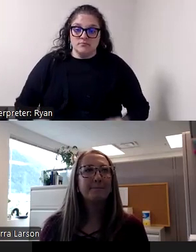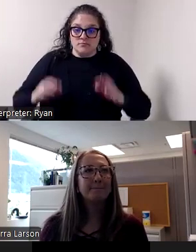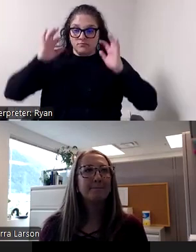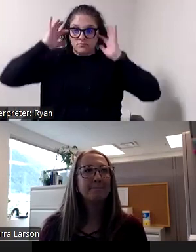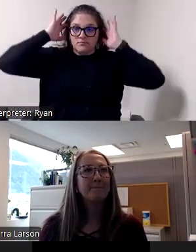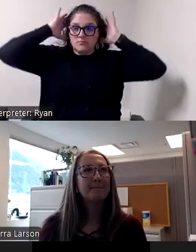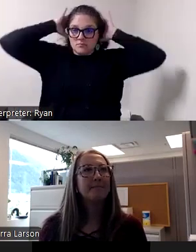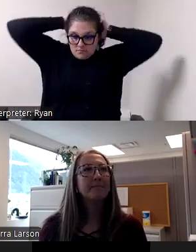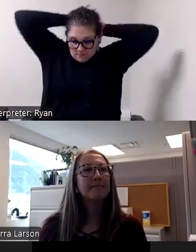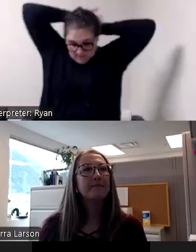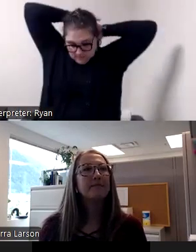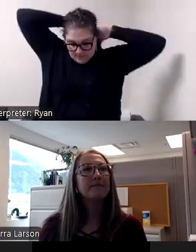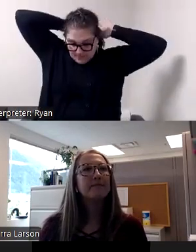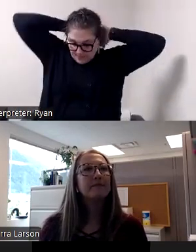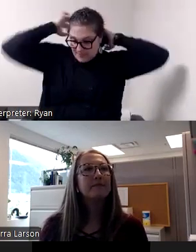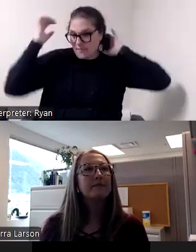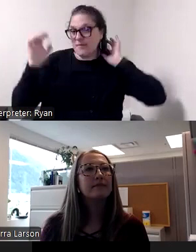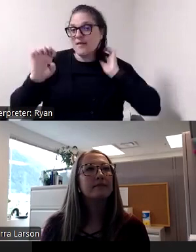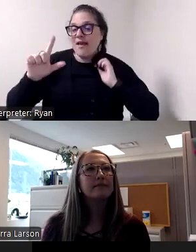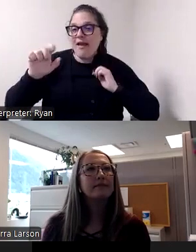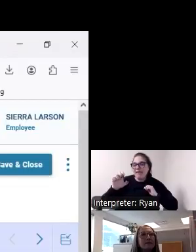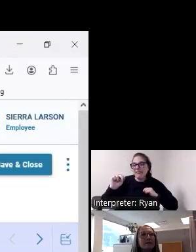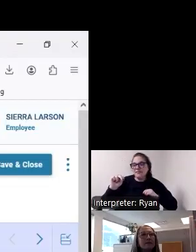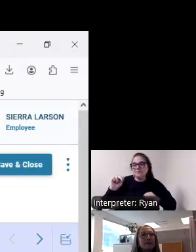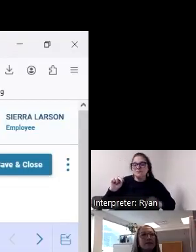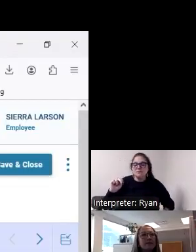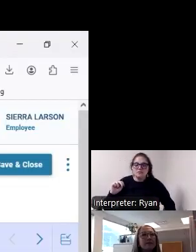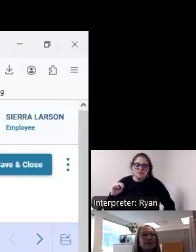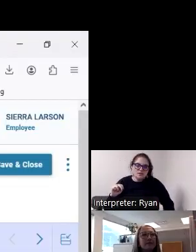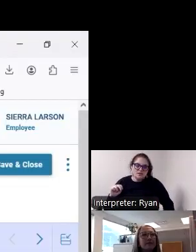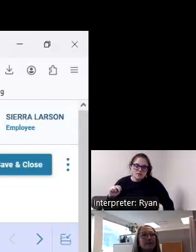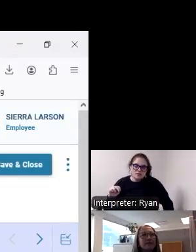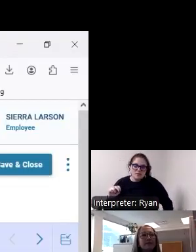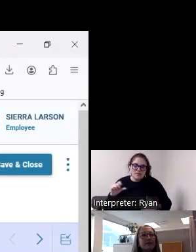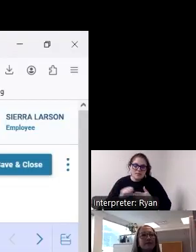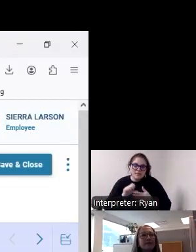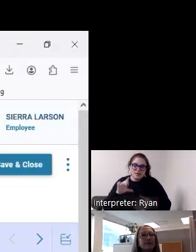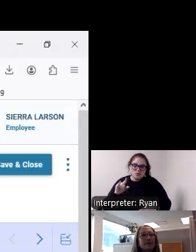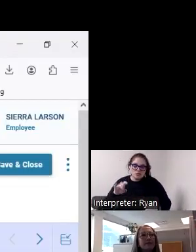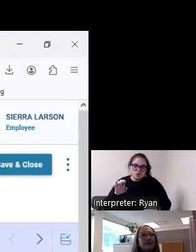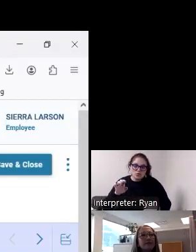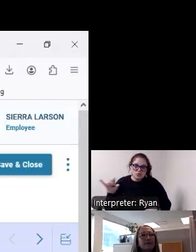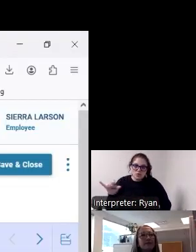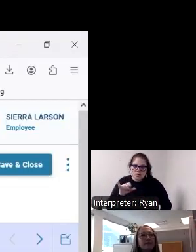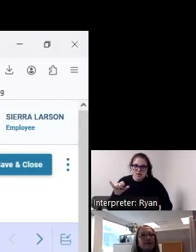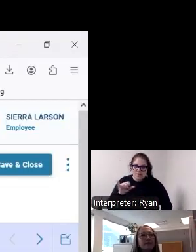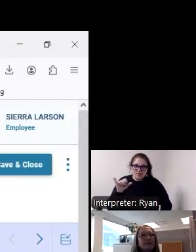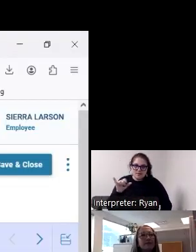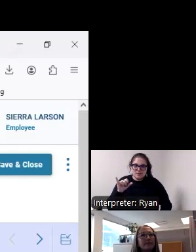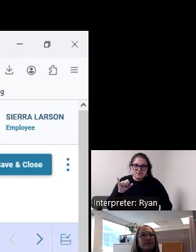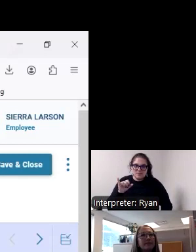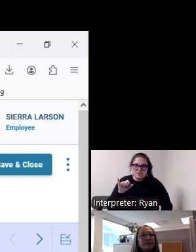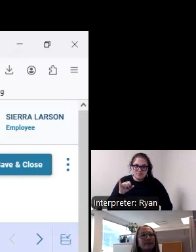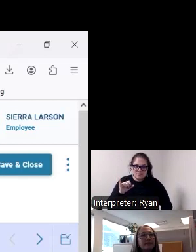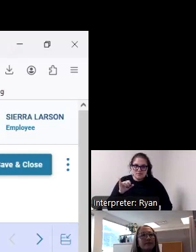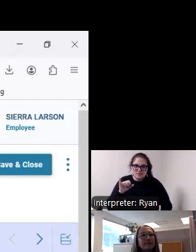The codes they were looking for, the pay number codes, they're on that same lookup on the bottom of the